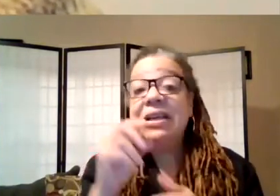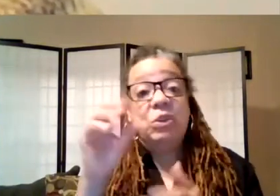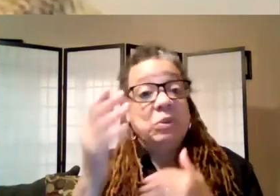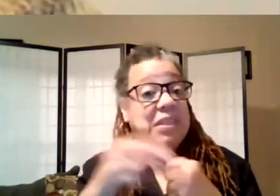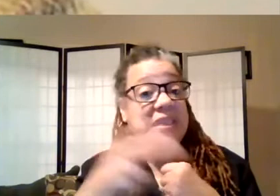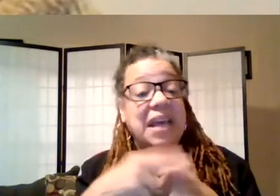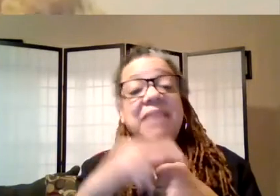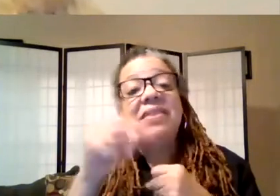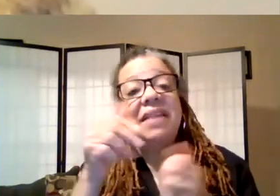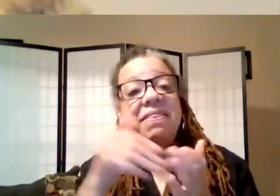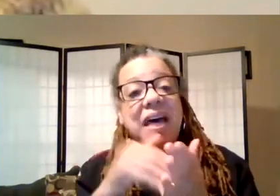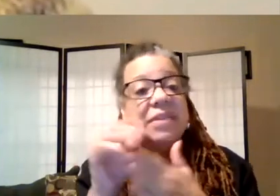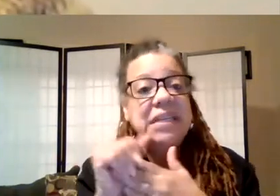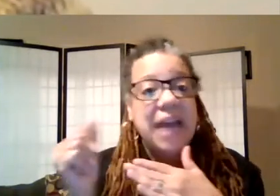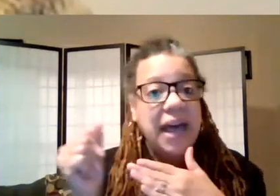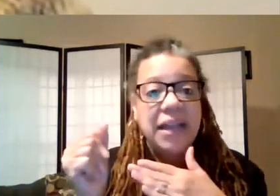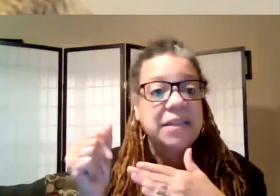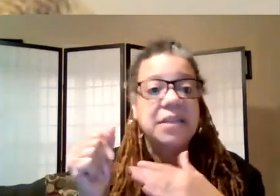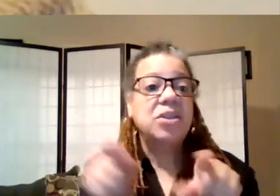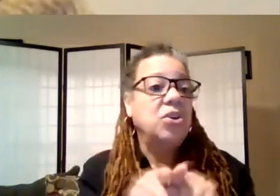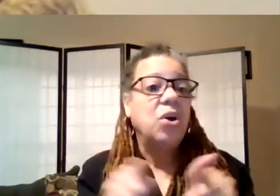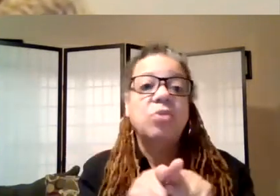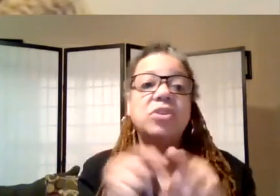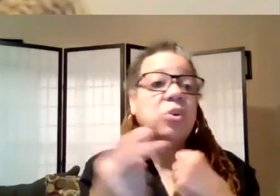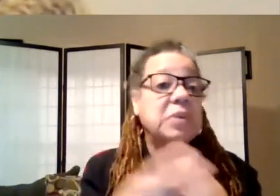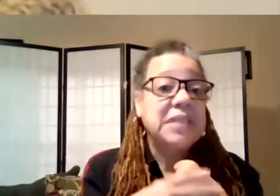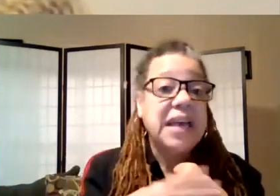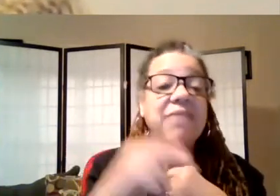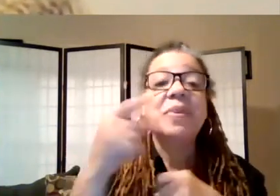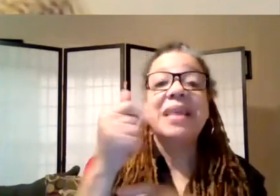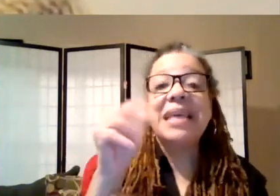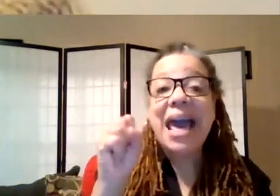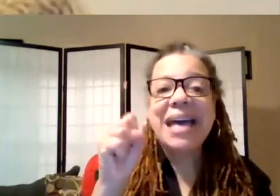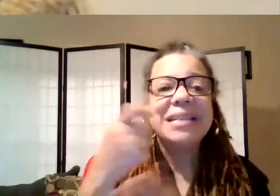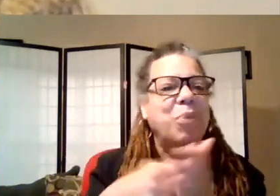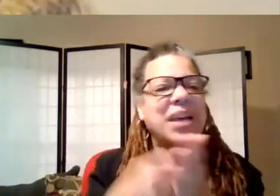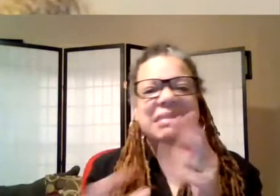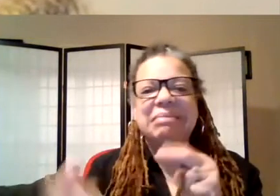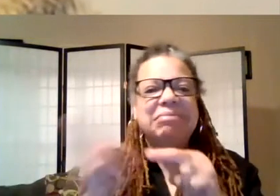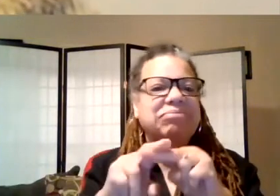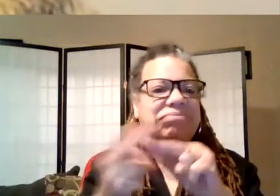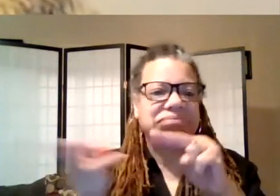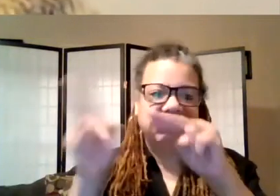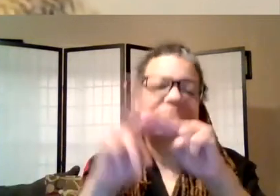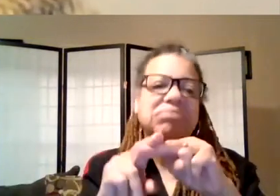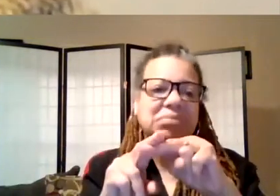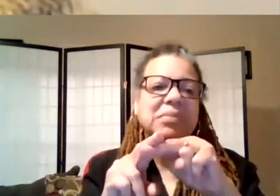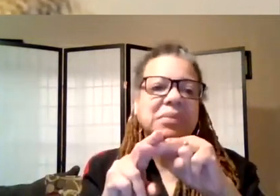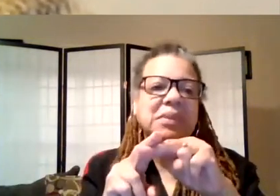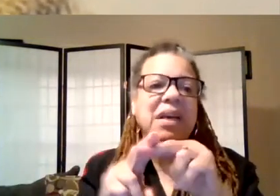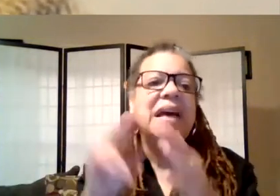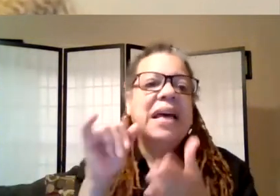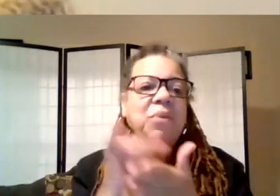lifetime maintenance of the vehicle. You also save as well when it comes down to the gas pump, with gas prices going astronomical. This is a catastrophe